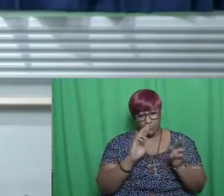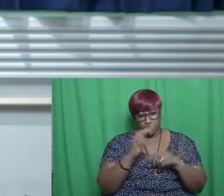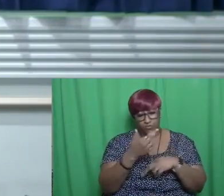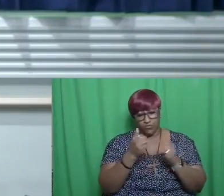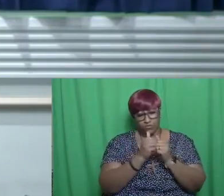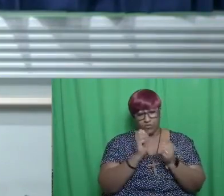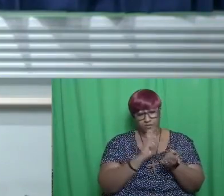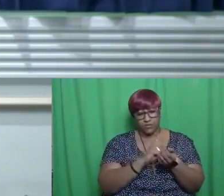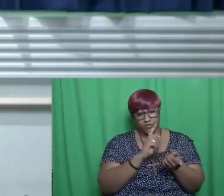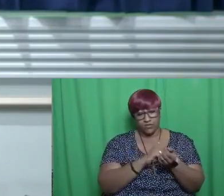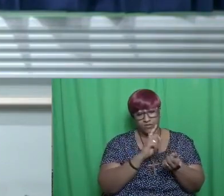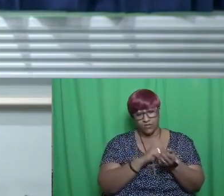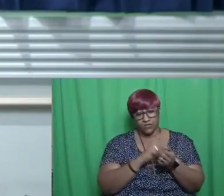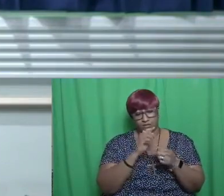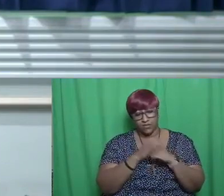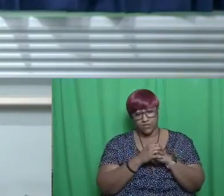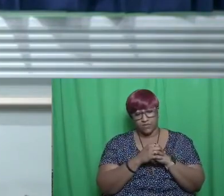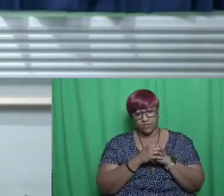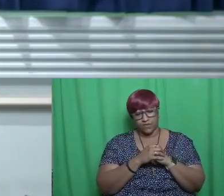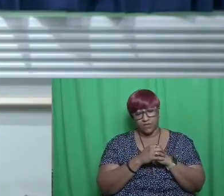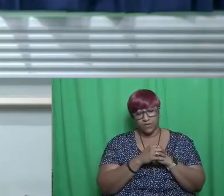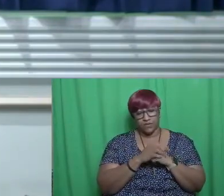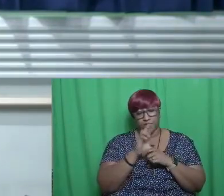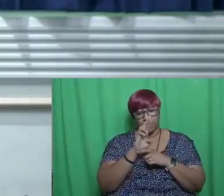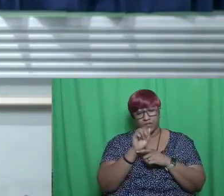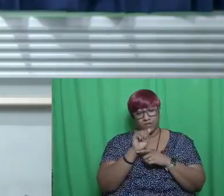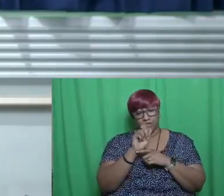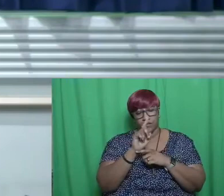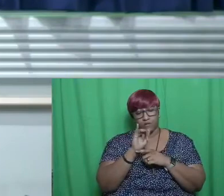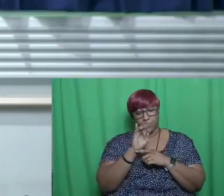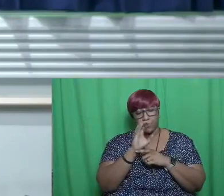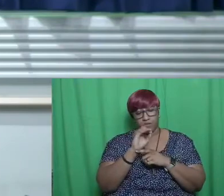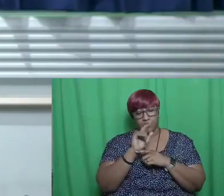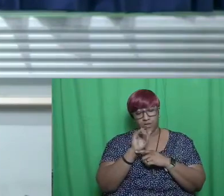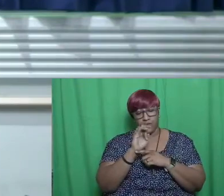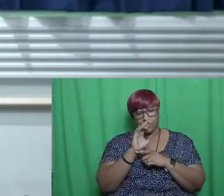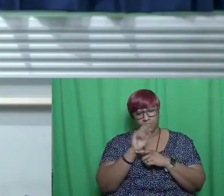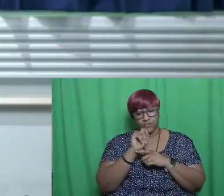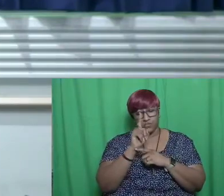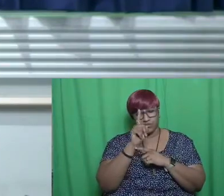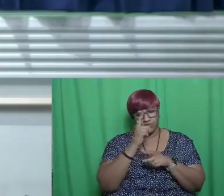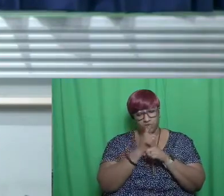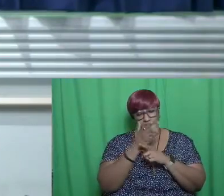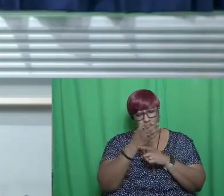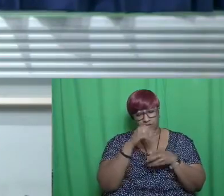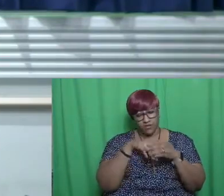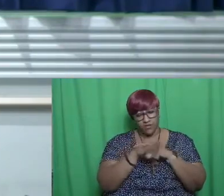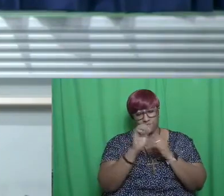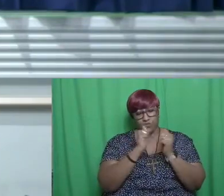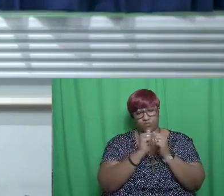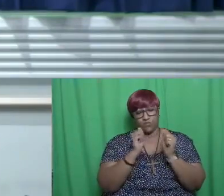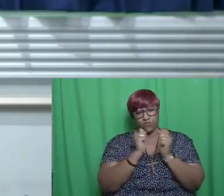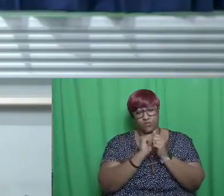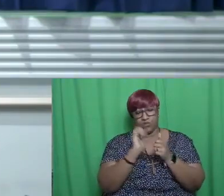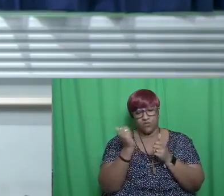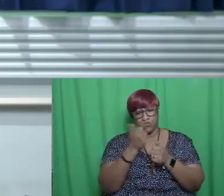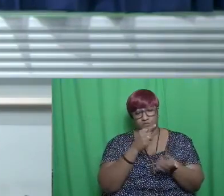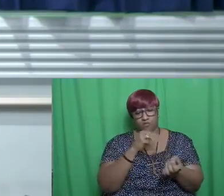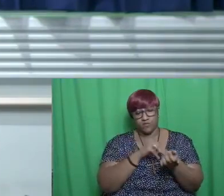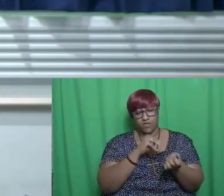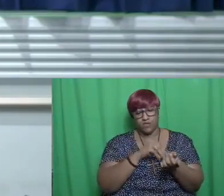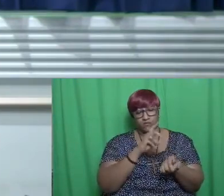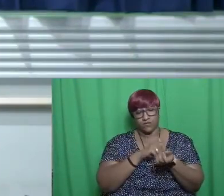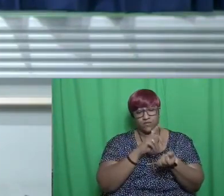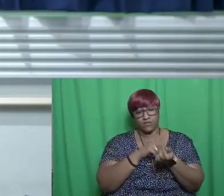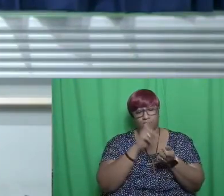doctor, the radiologist, the anesthesiologist. You are right there in that room with the surgeon. You're the master